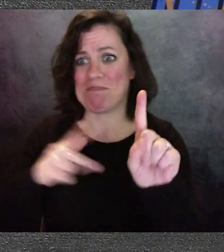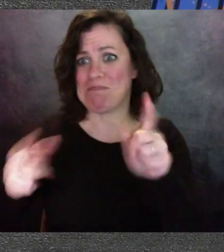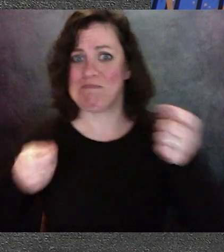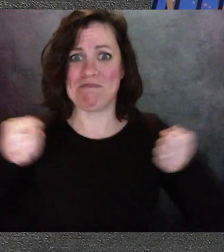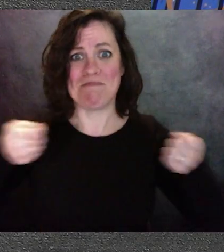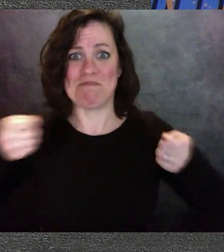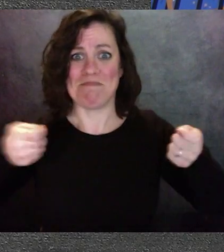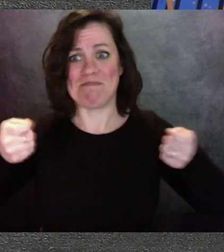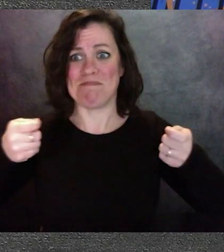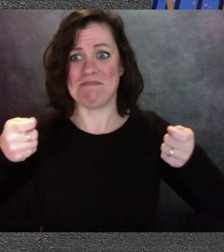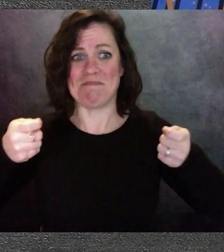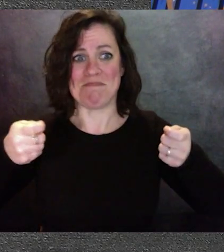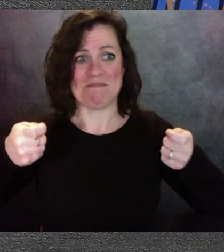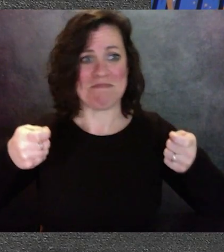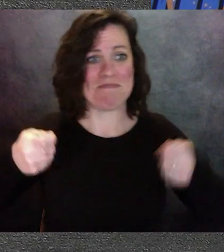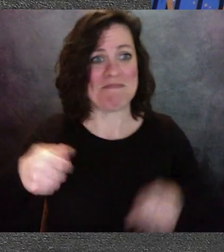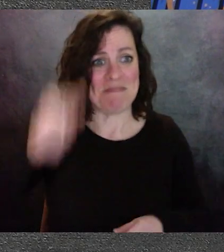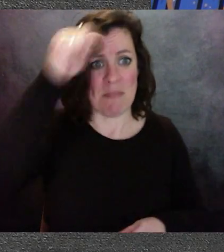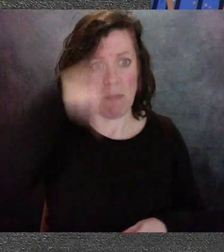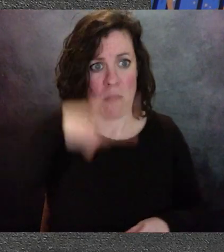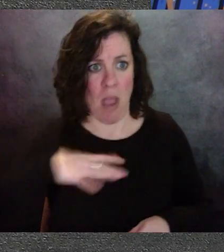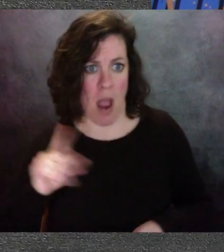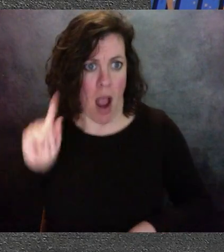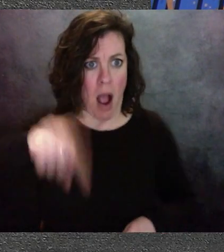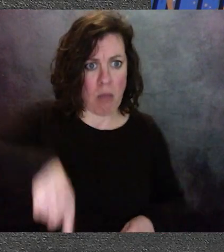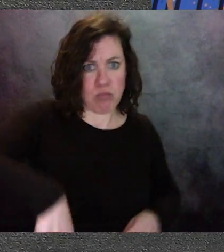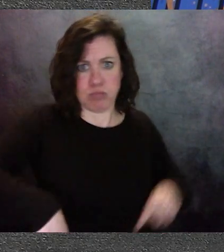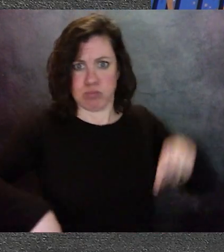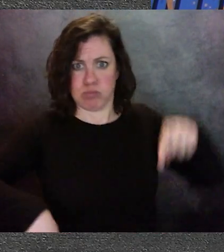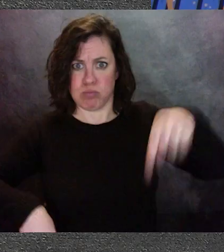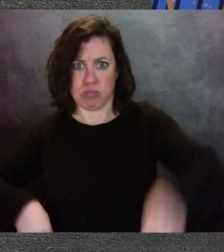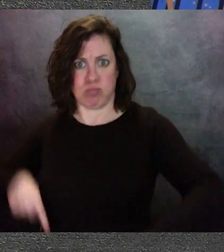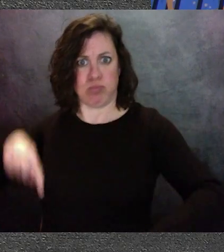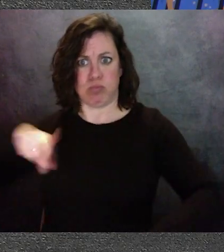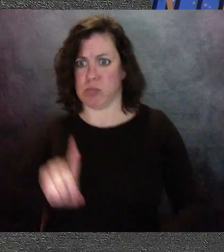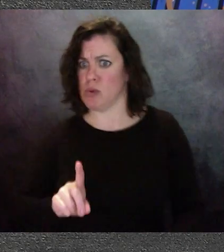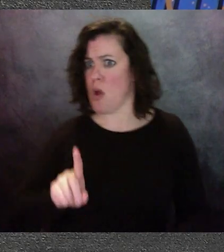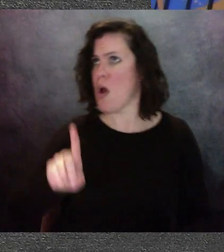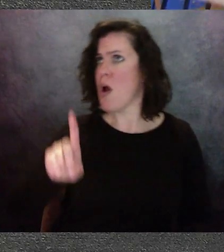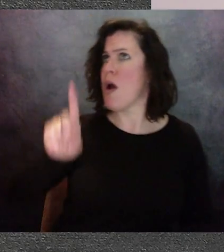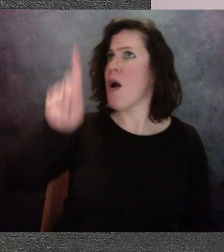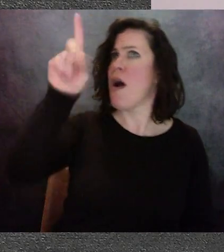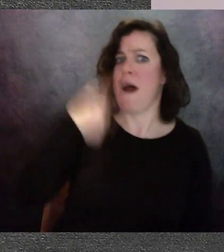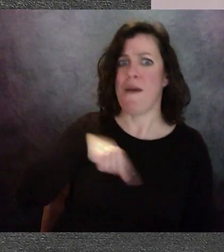A man on stilts walks in. He's a favorite circus star.